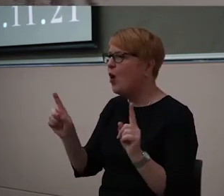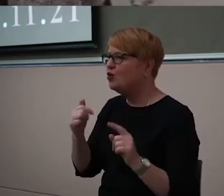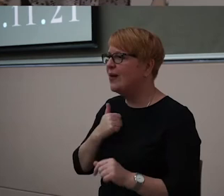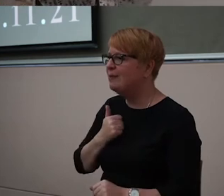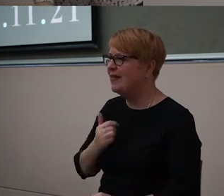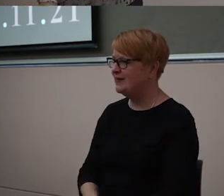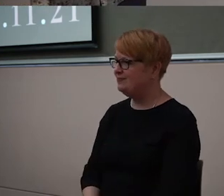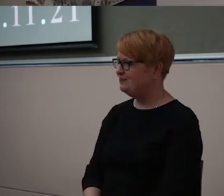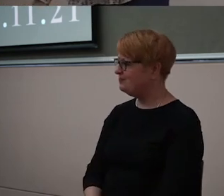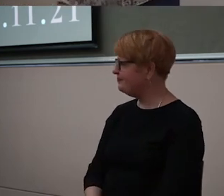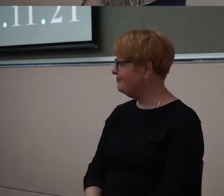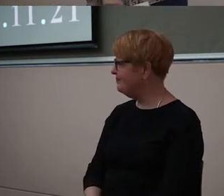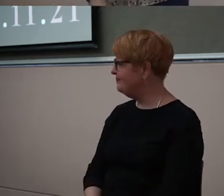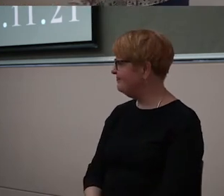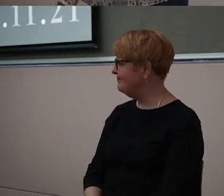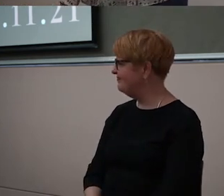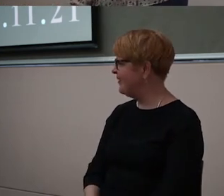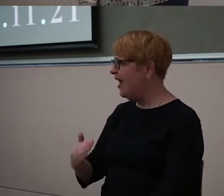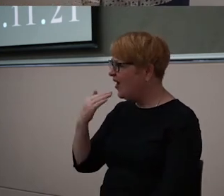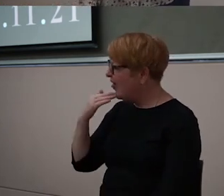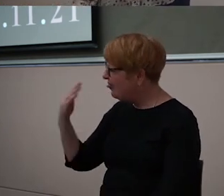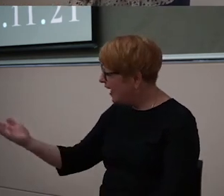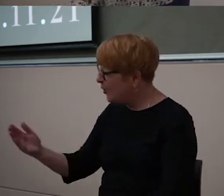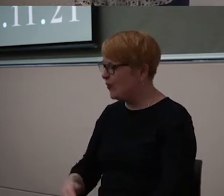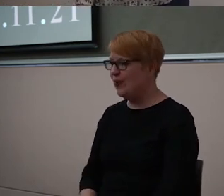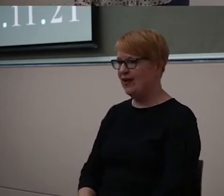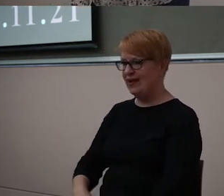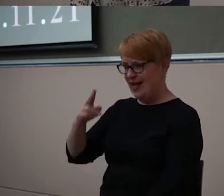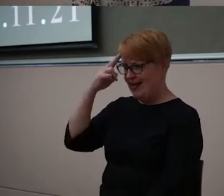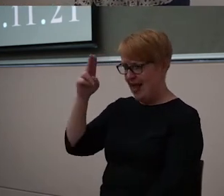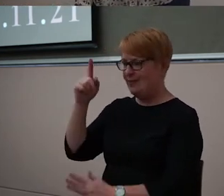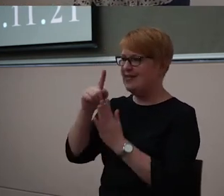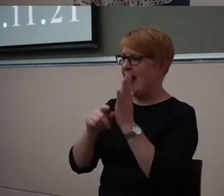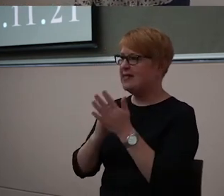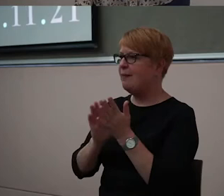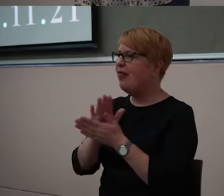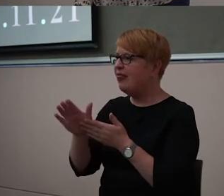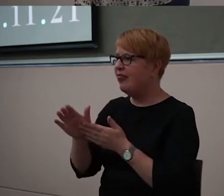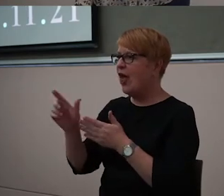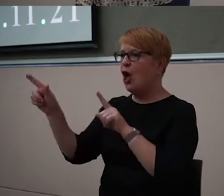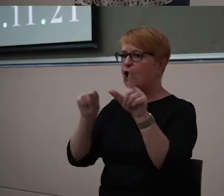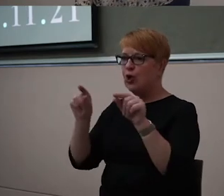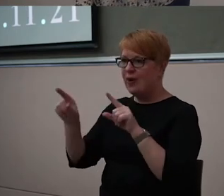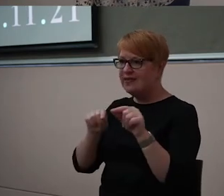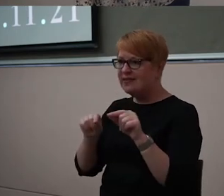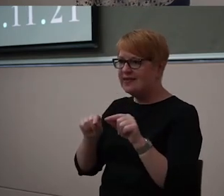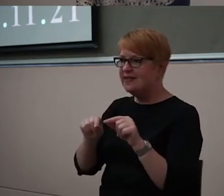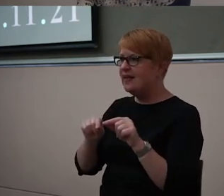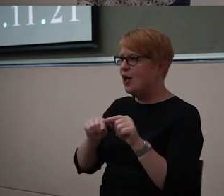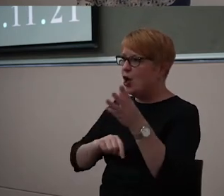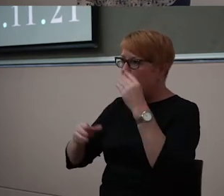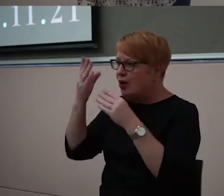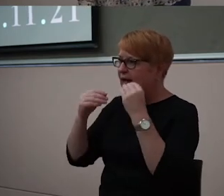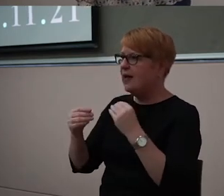Thank you so much, Natasha, for that introduction. My name is Elizabeth Lippete, and I'm curator of learning and life research at